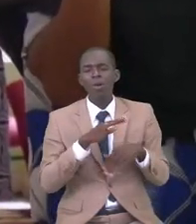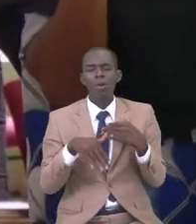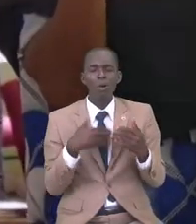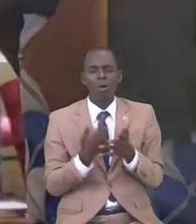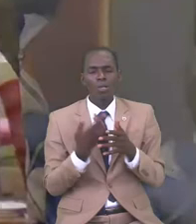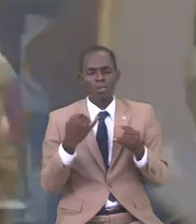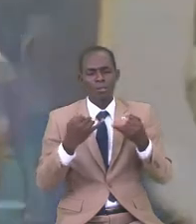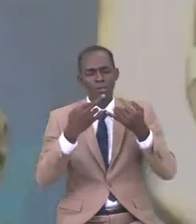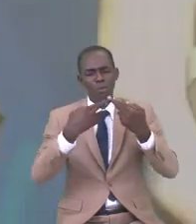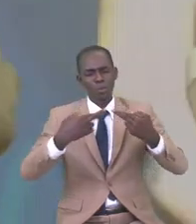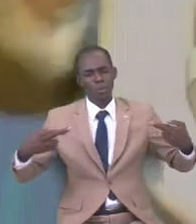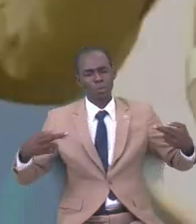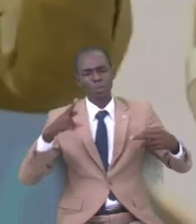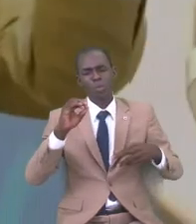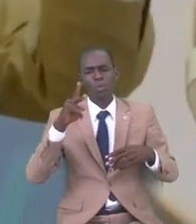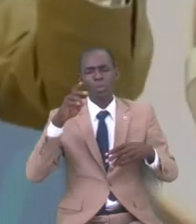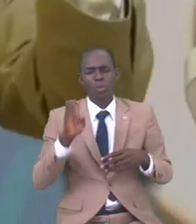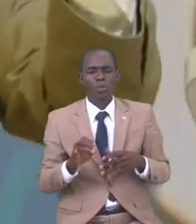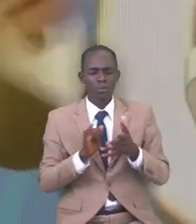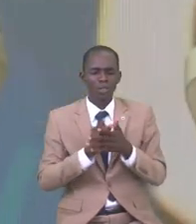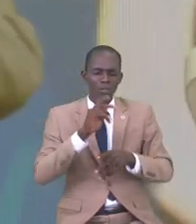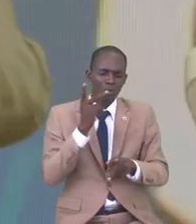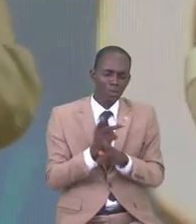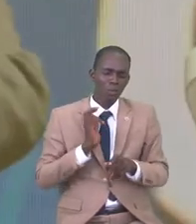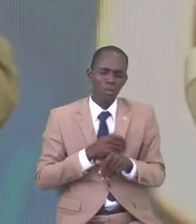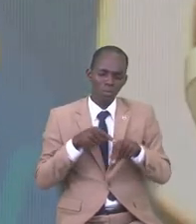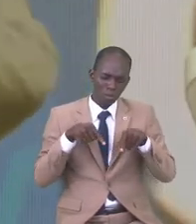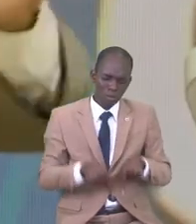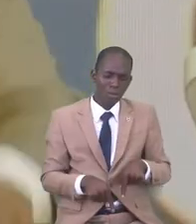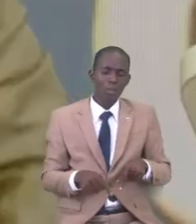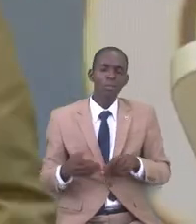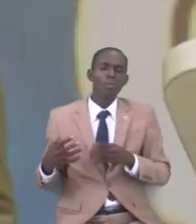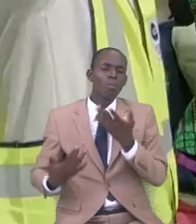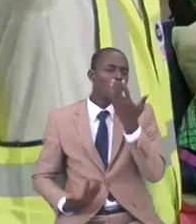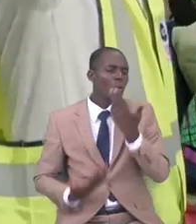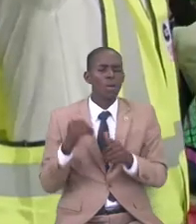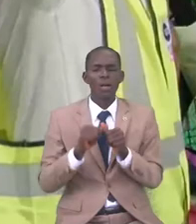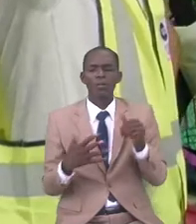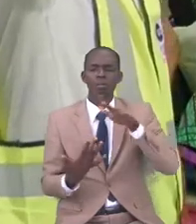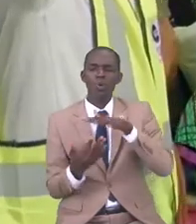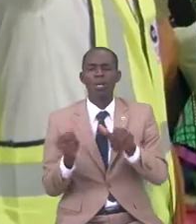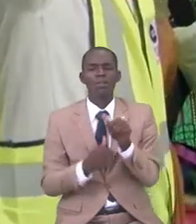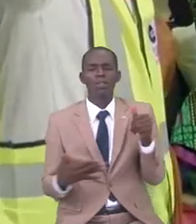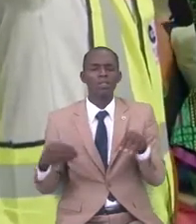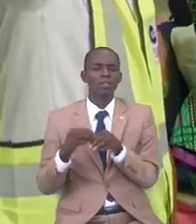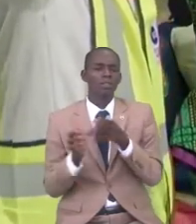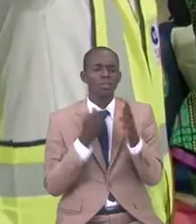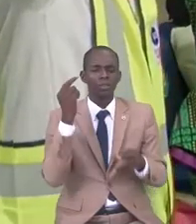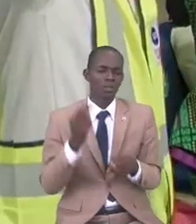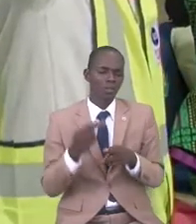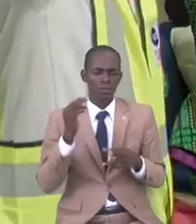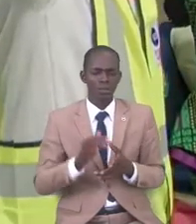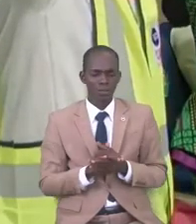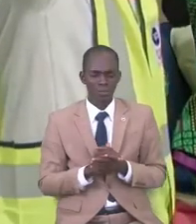that tied us down. Burn everything in Jesus' name.